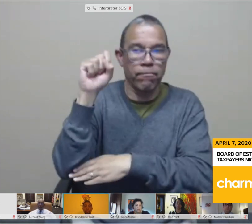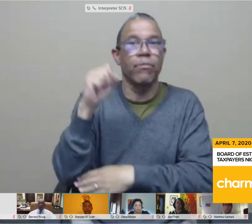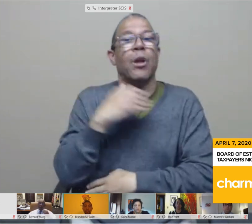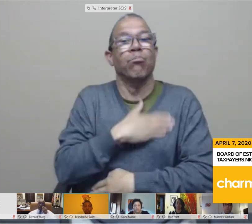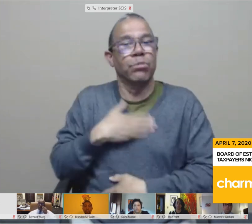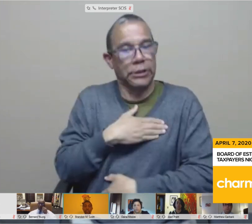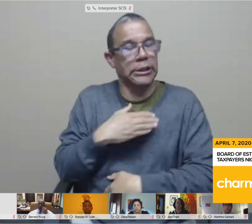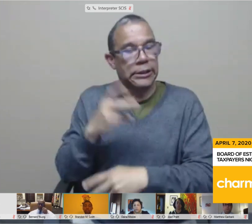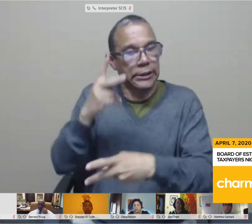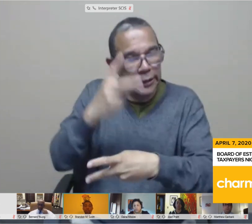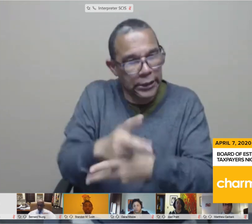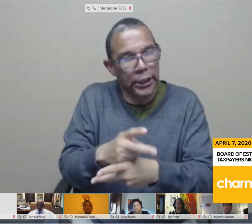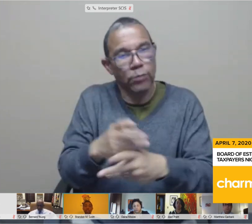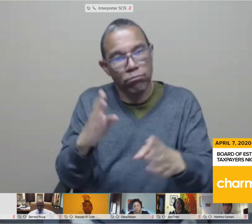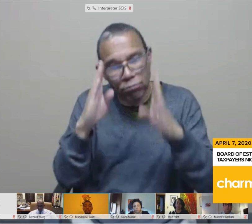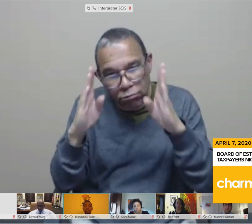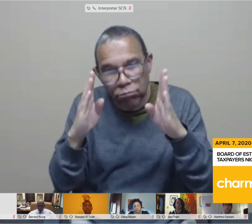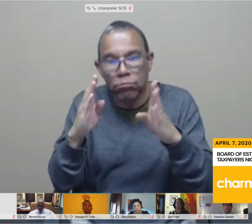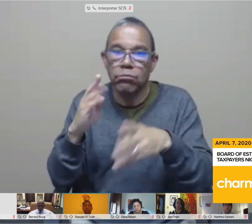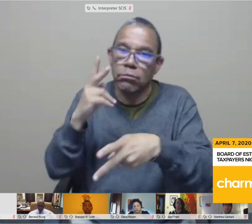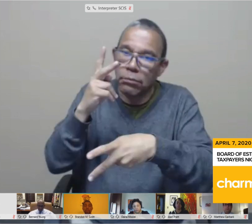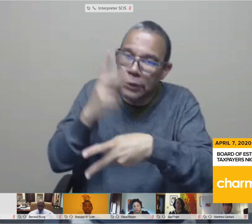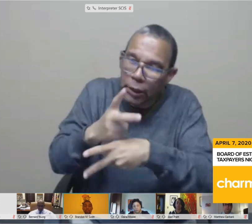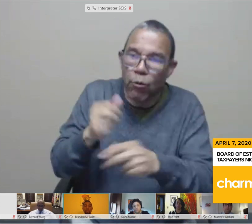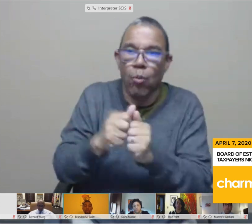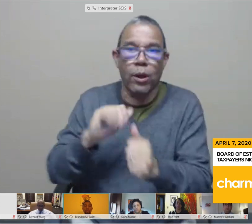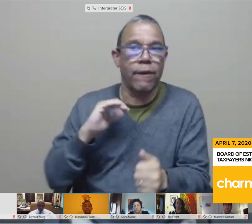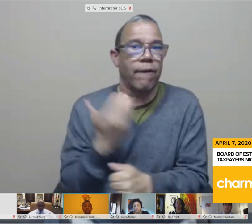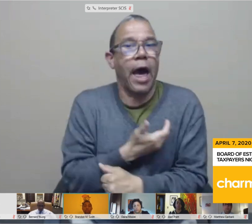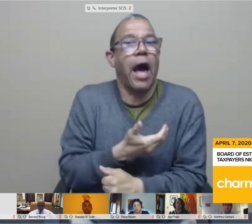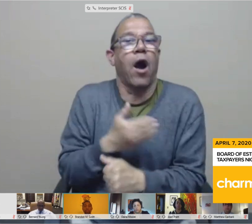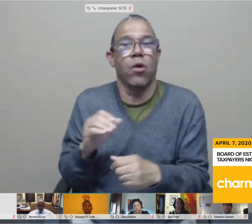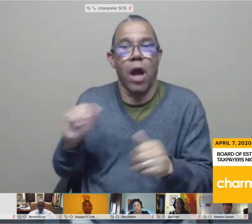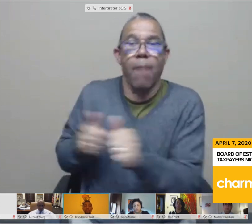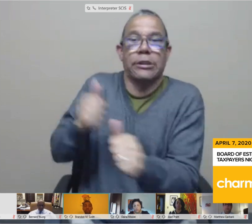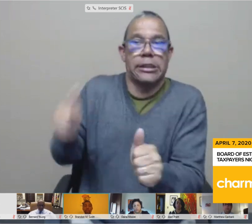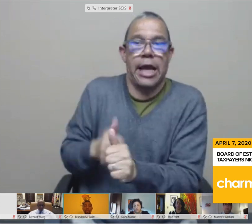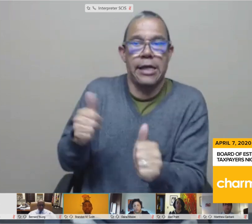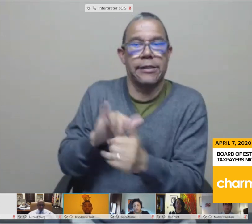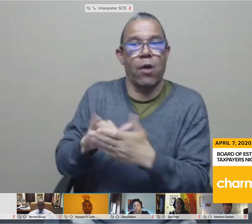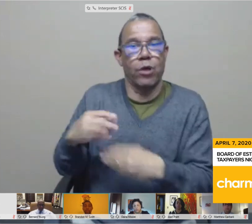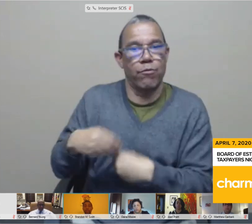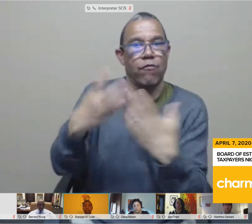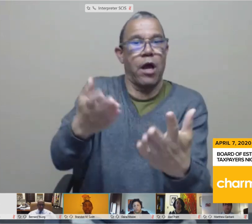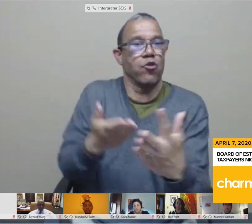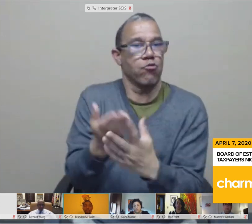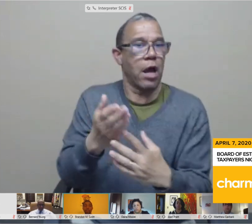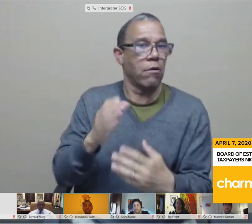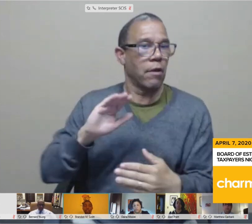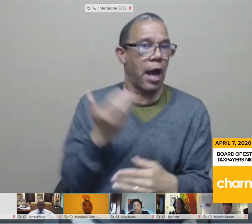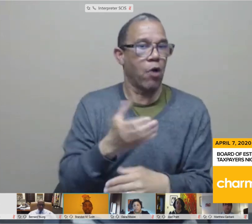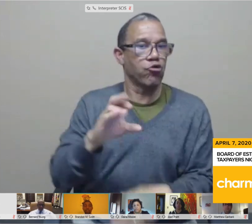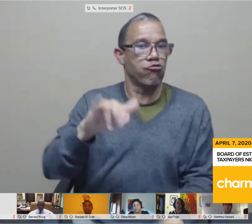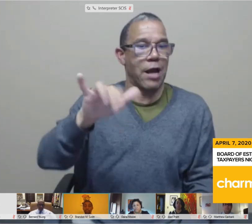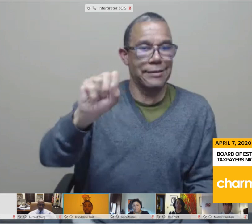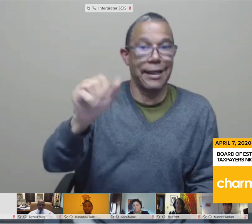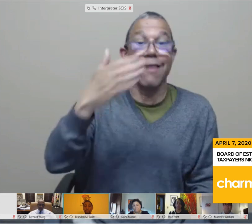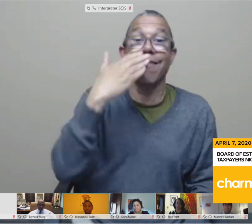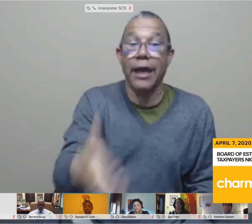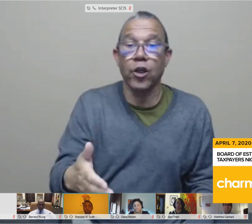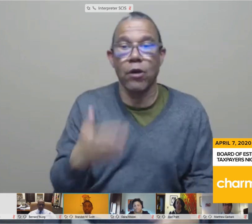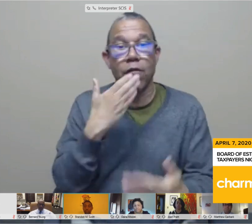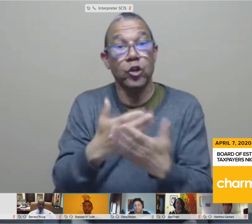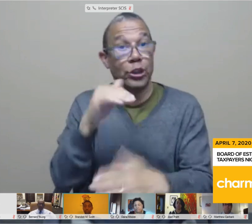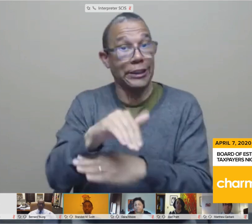as we're providing updates throughout this crisis, and we will make sure that we continuously communicate with you. Thank you and have a good evening.